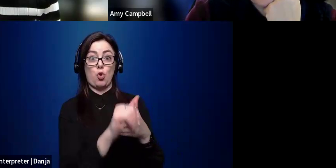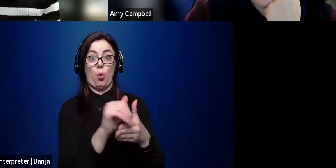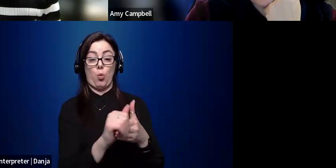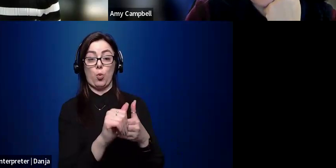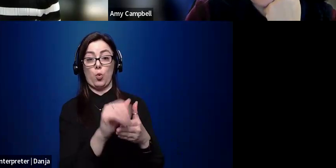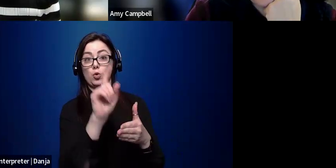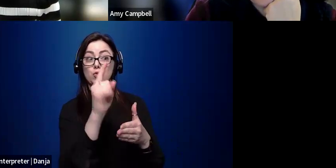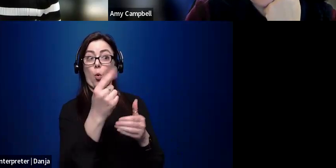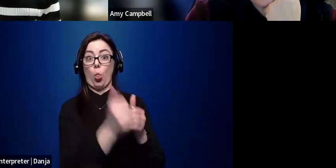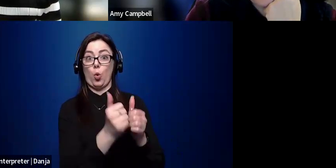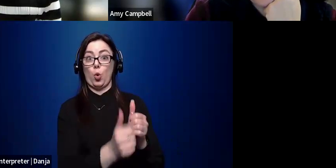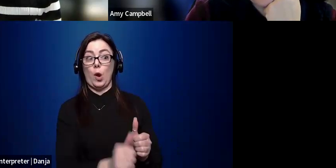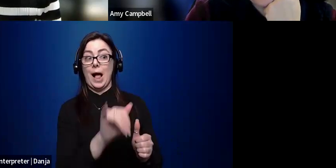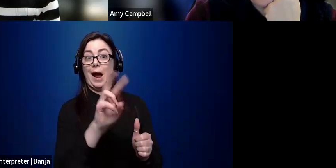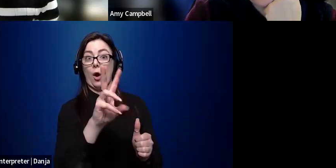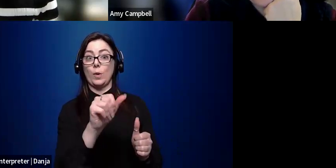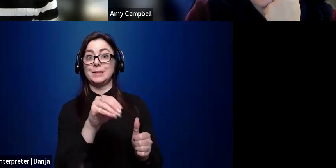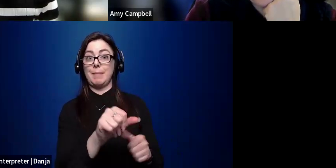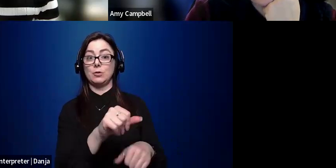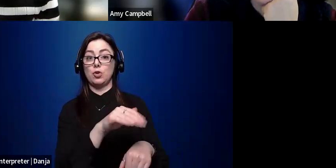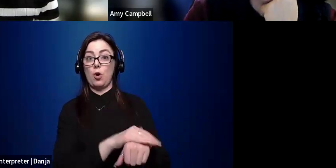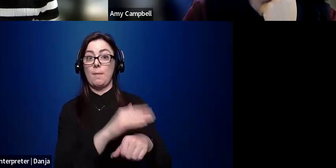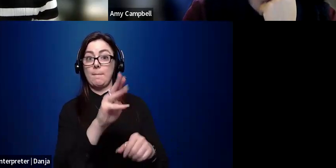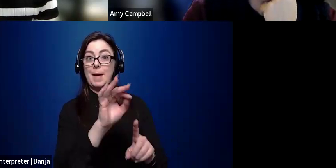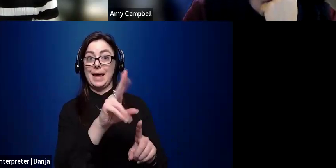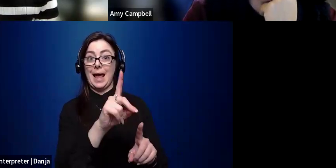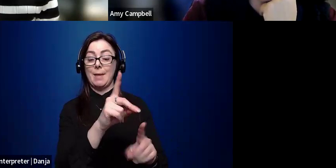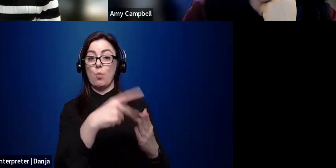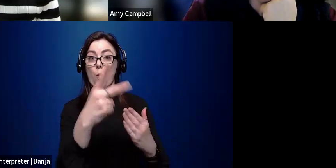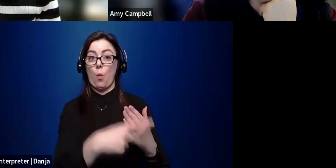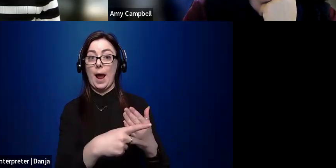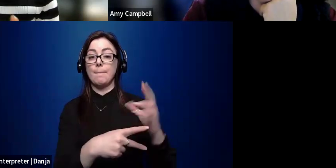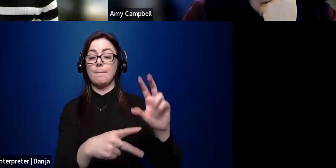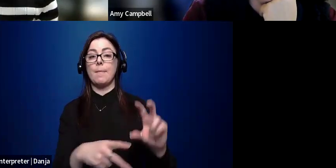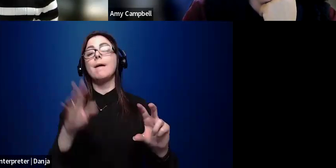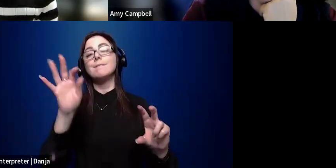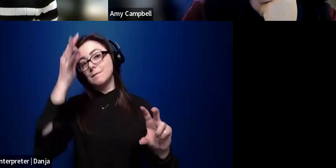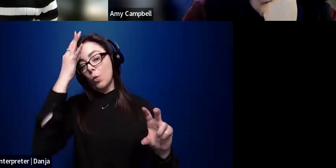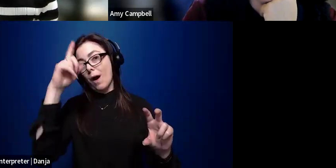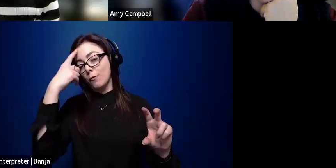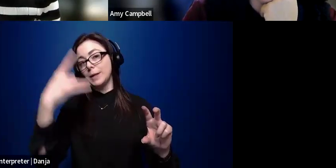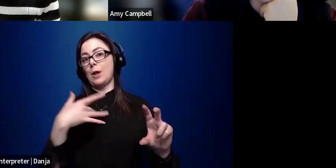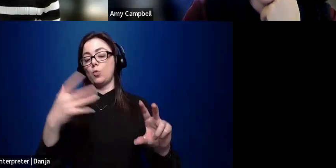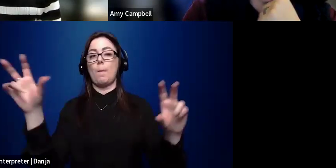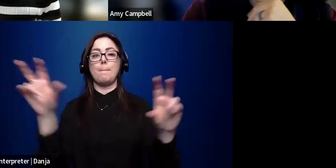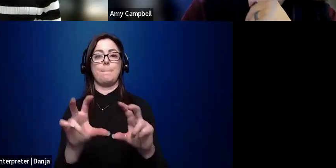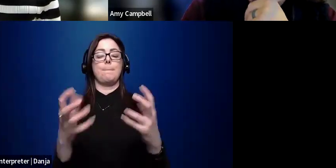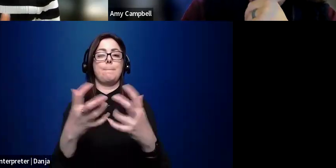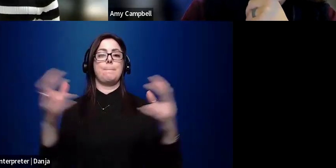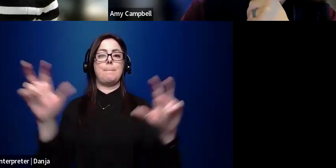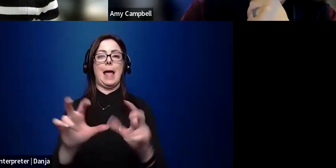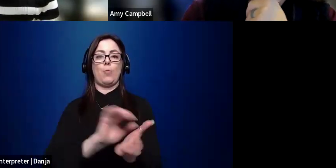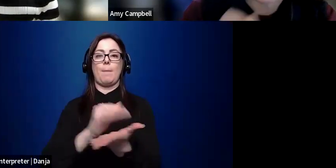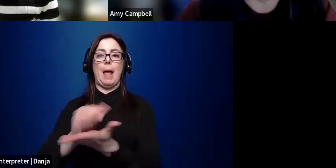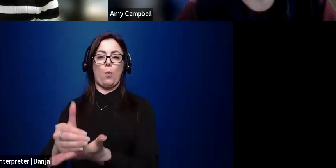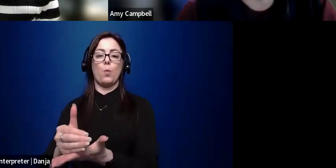program, usually it's the federal government matches it by $1. But it's different for every state, and it depends on